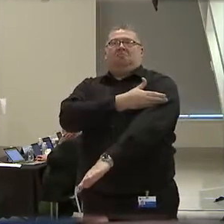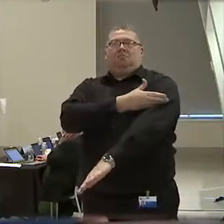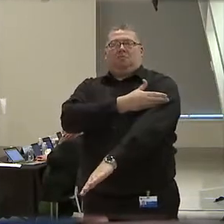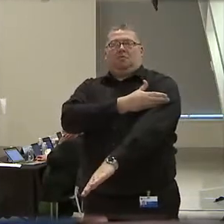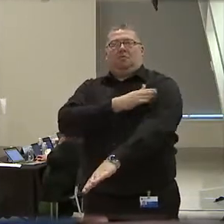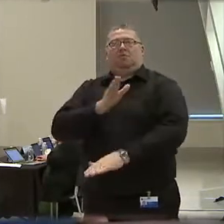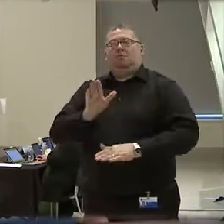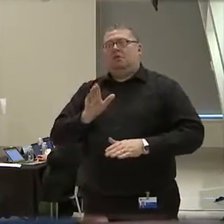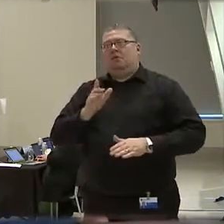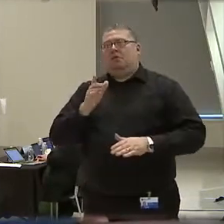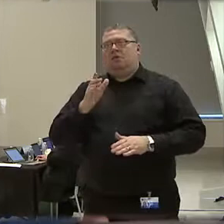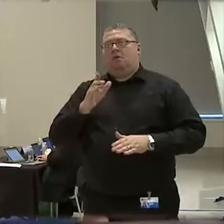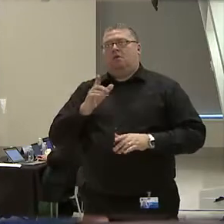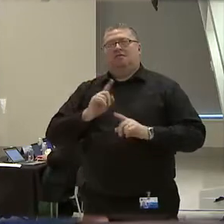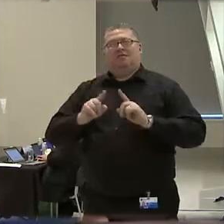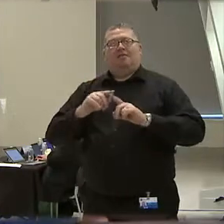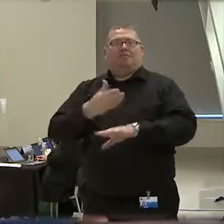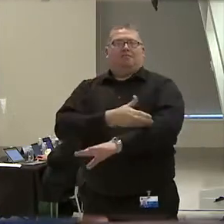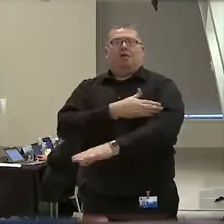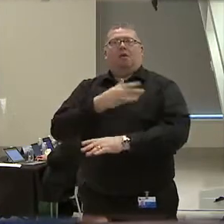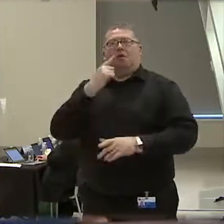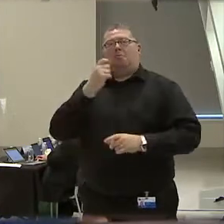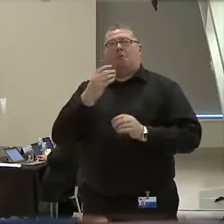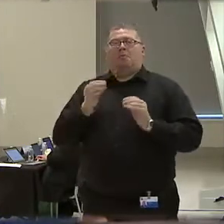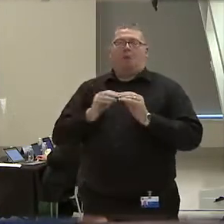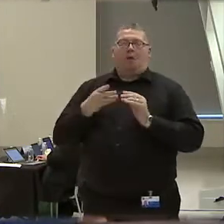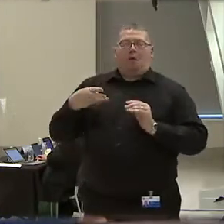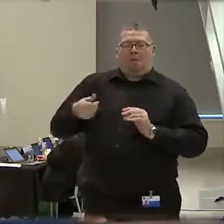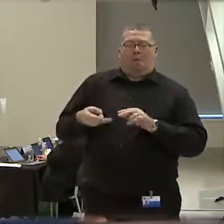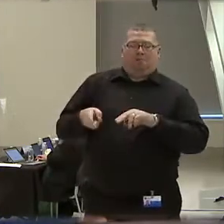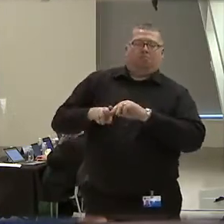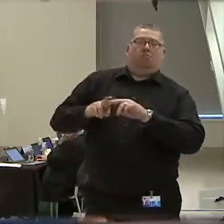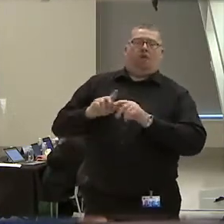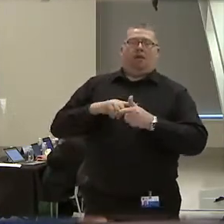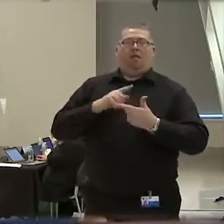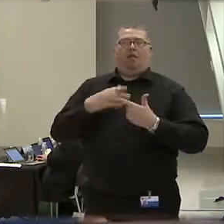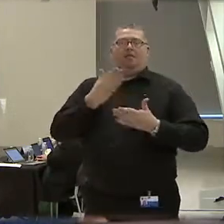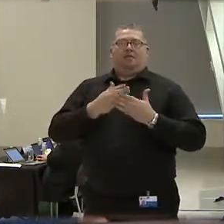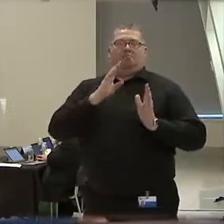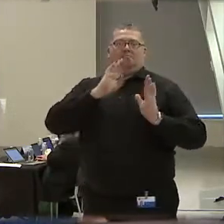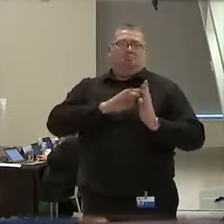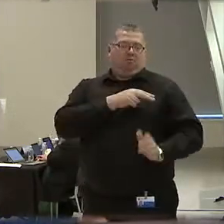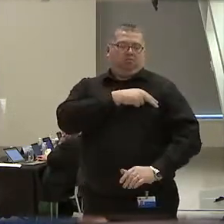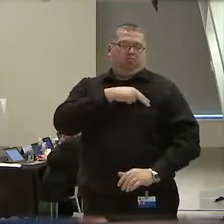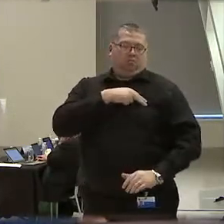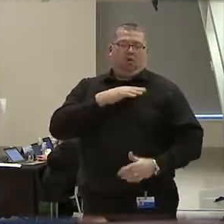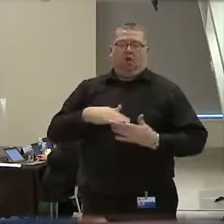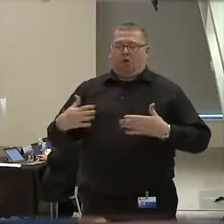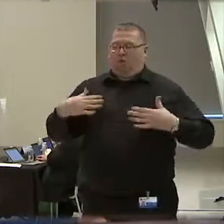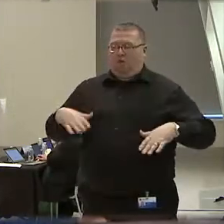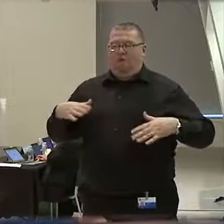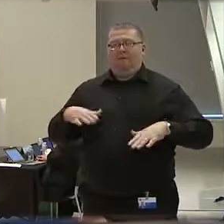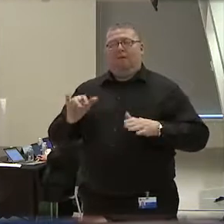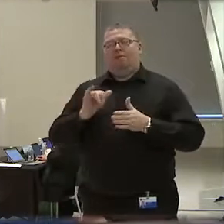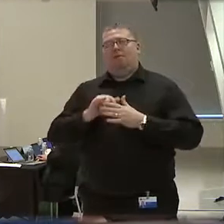a very small pay bump and an insignia on their uniform that represents that they're